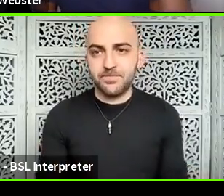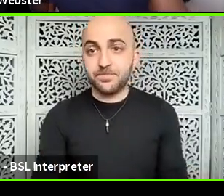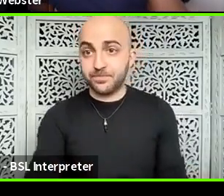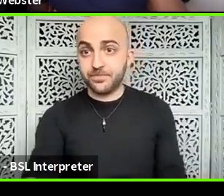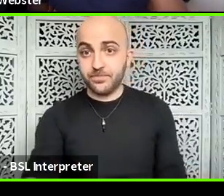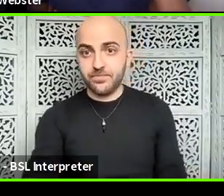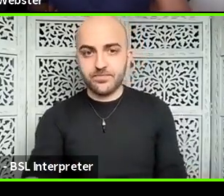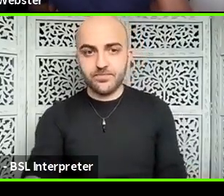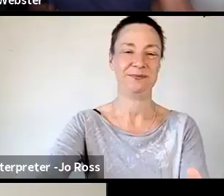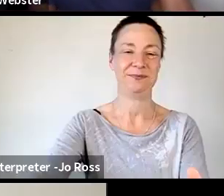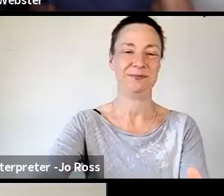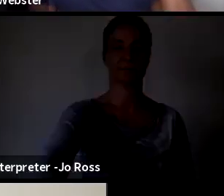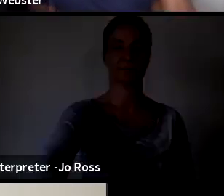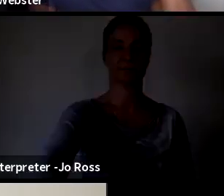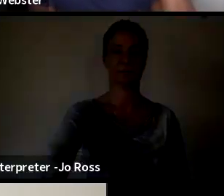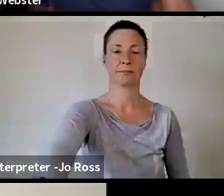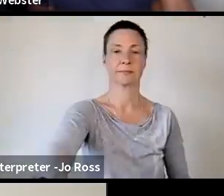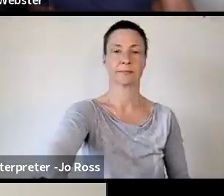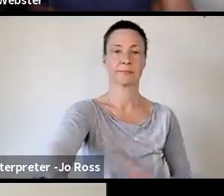something.